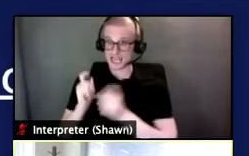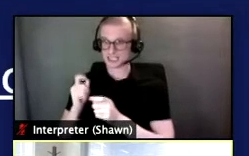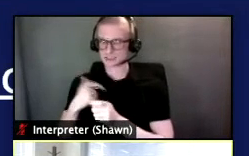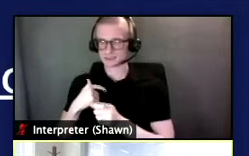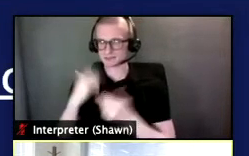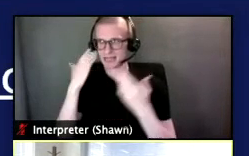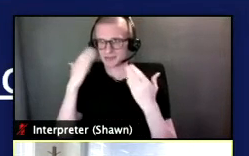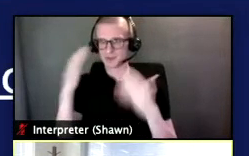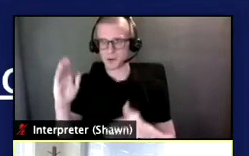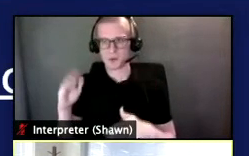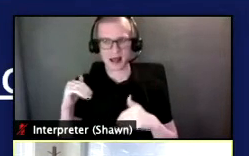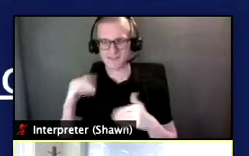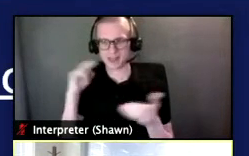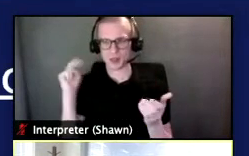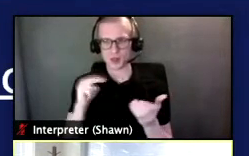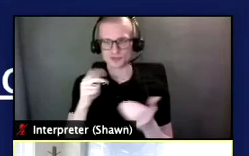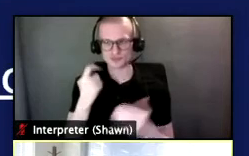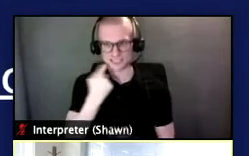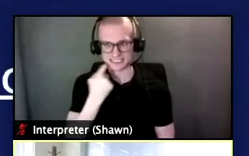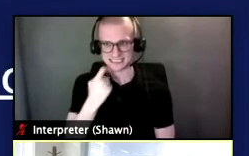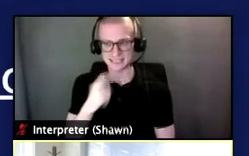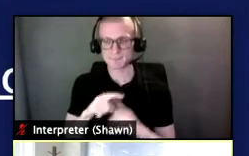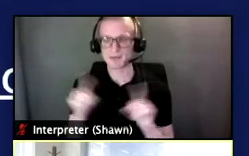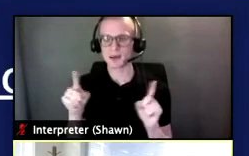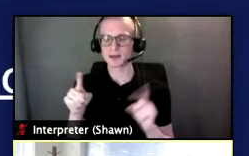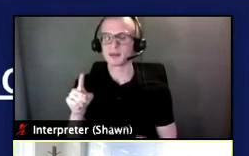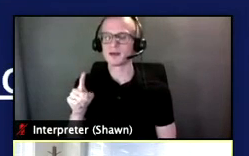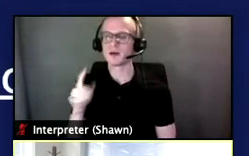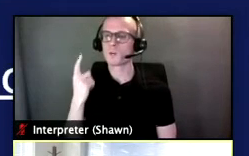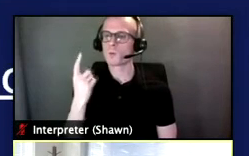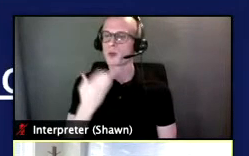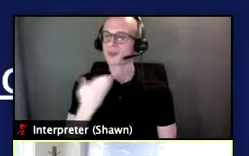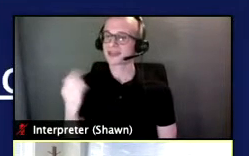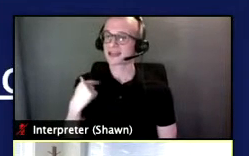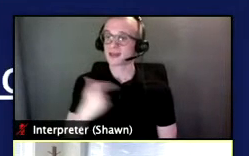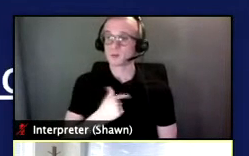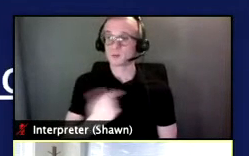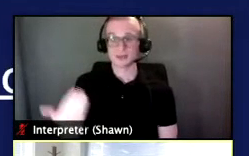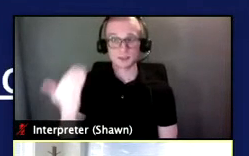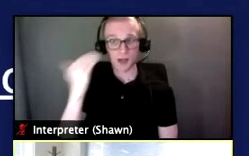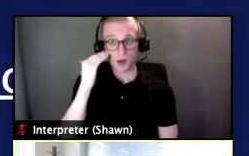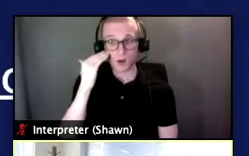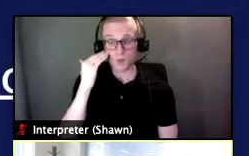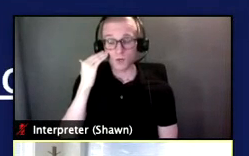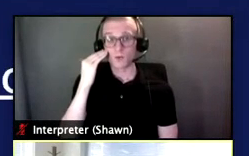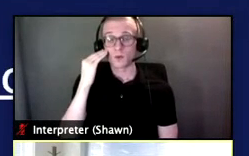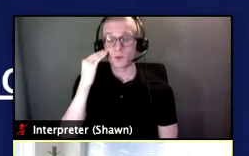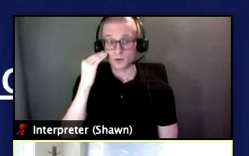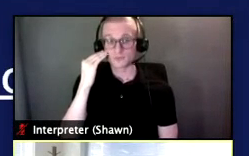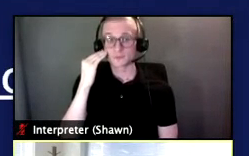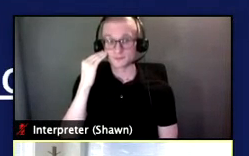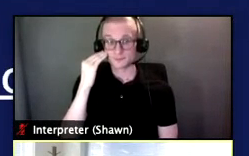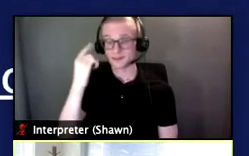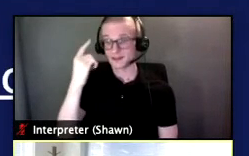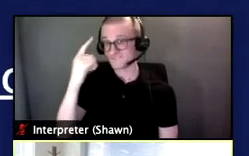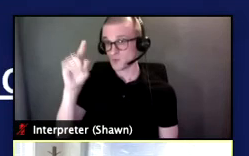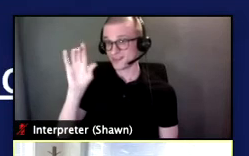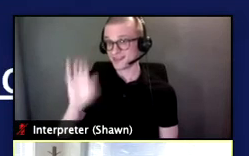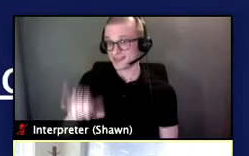recently. But one of the things that we know is that for that